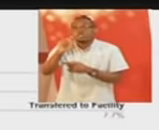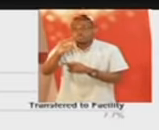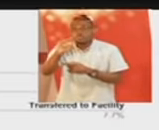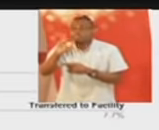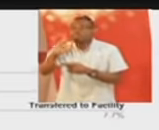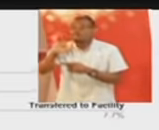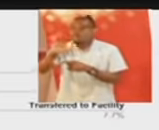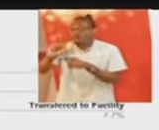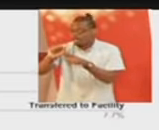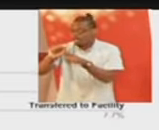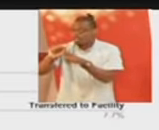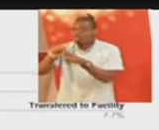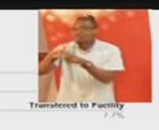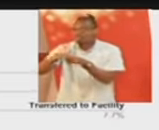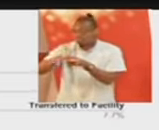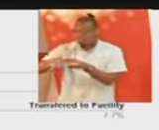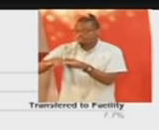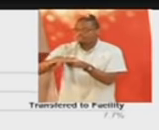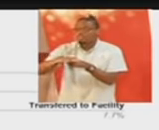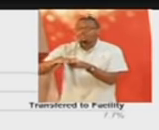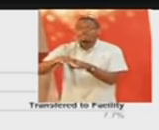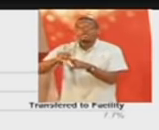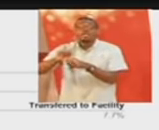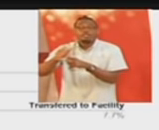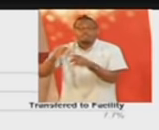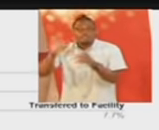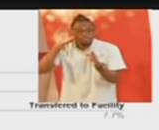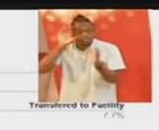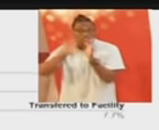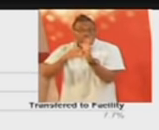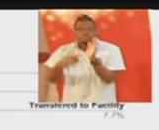I believe there's this, if we could go to the other one after this one.